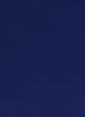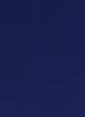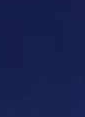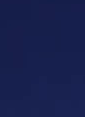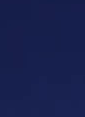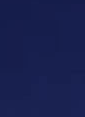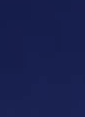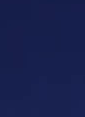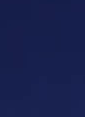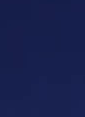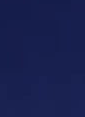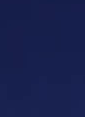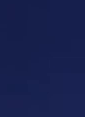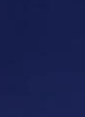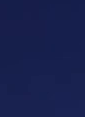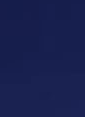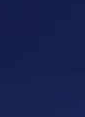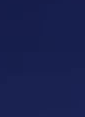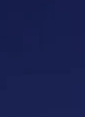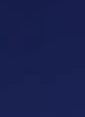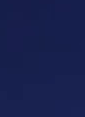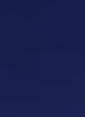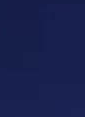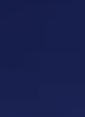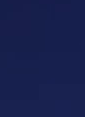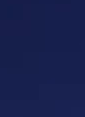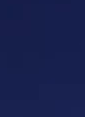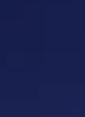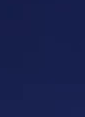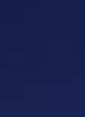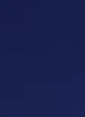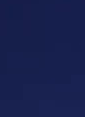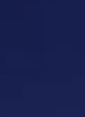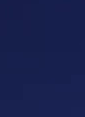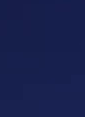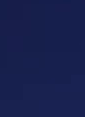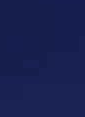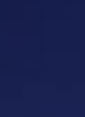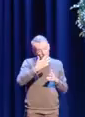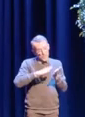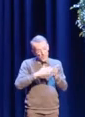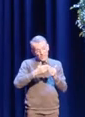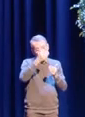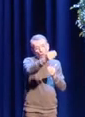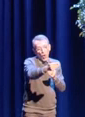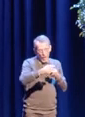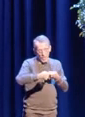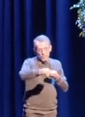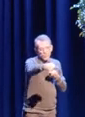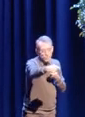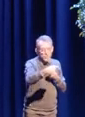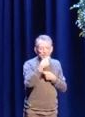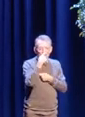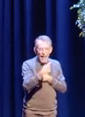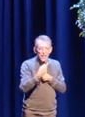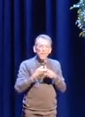funding project. So if that gets funded, not only will I be able to continue the project for another 15 months, but I'll also be able